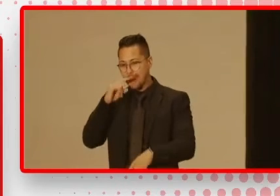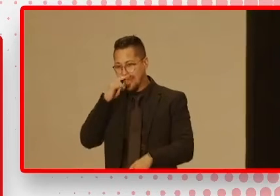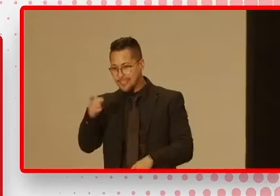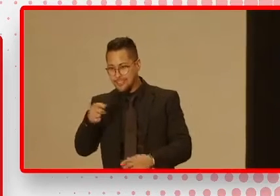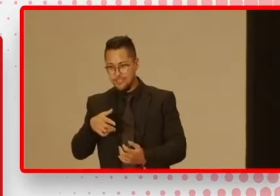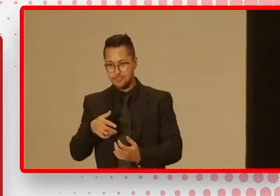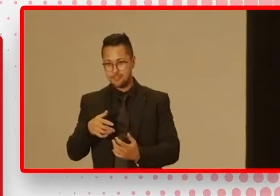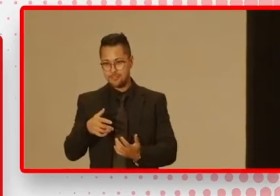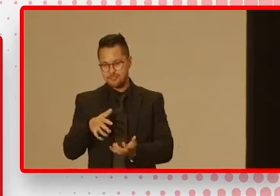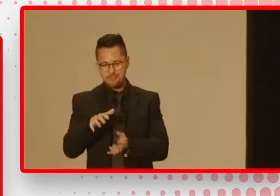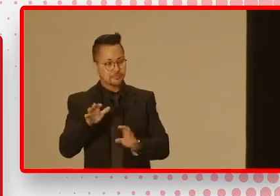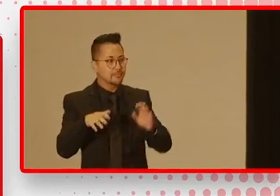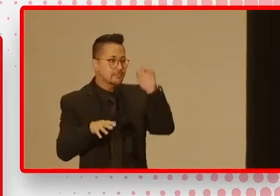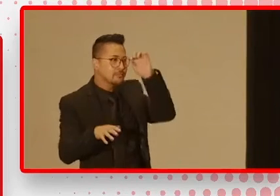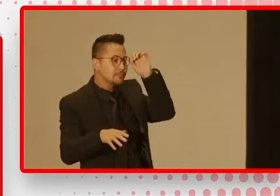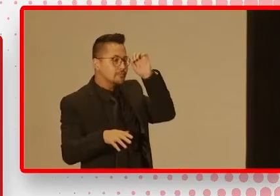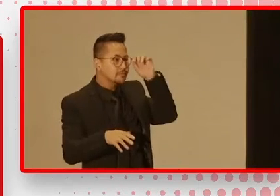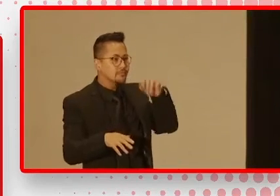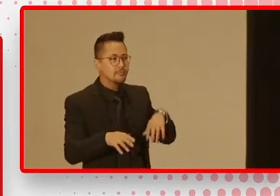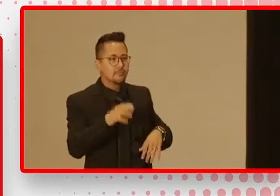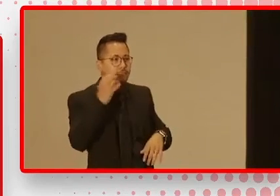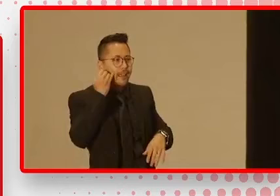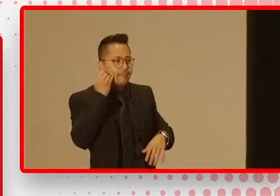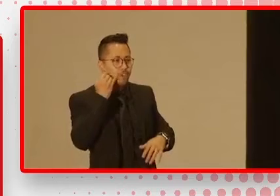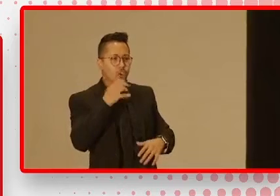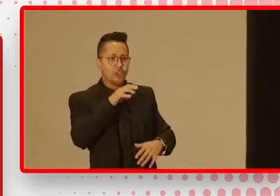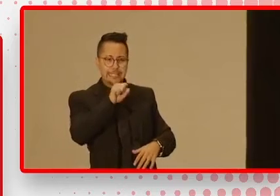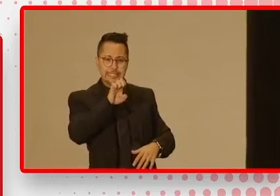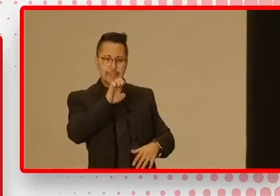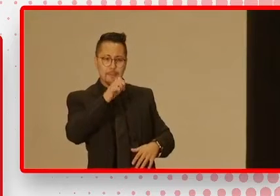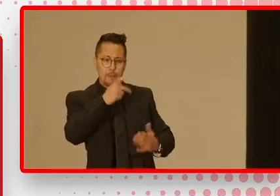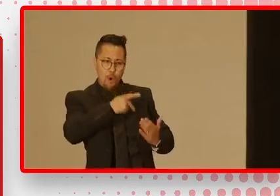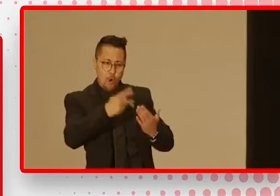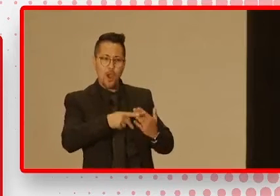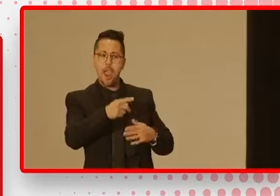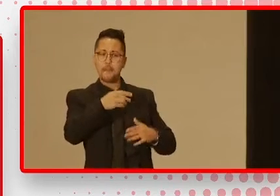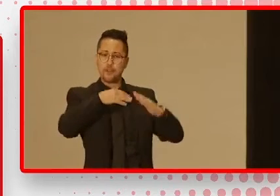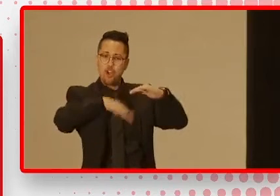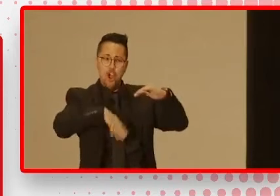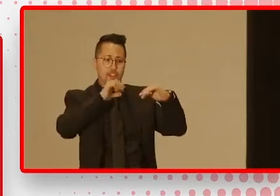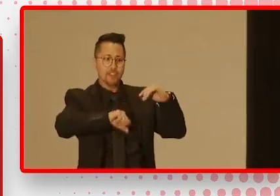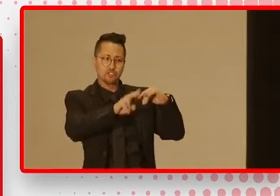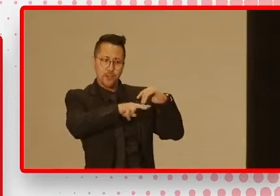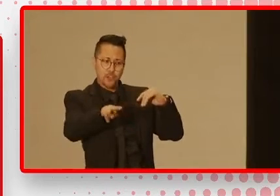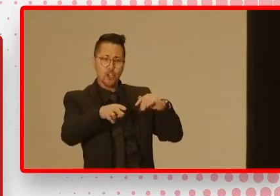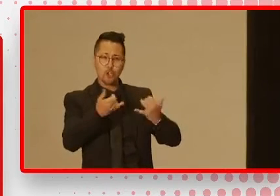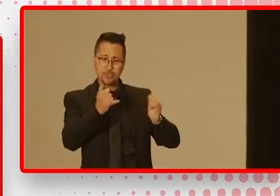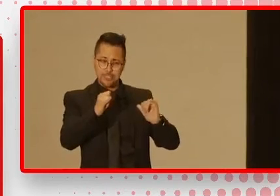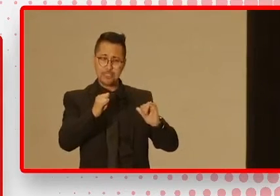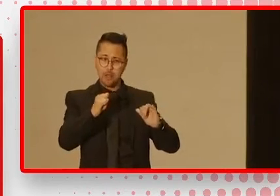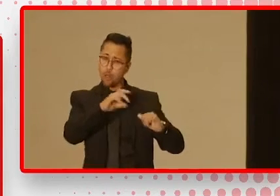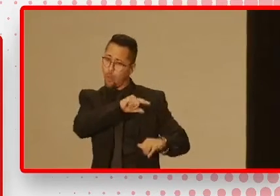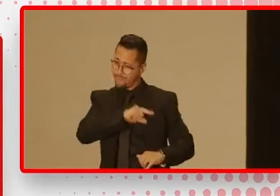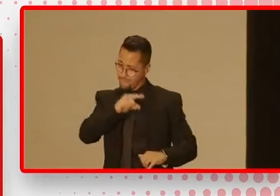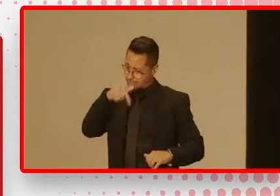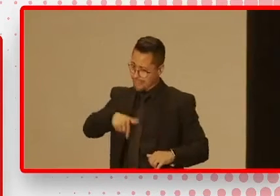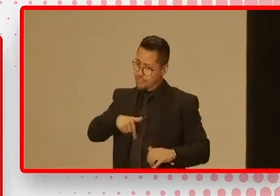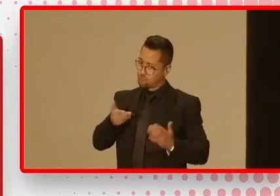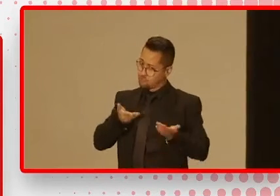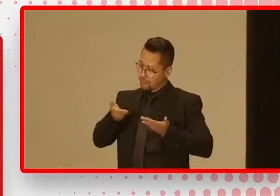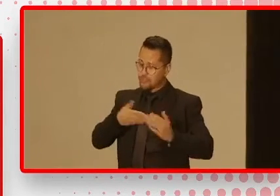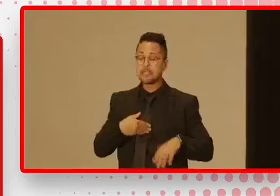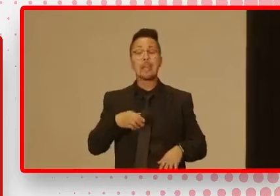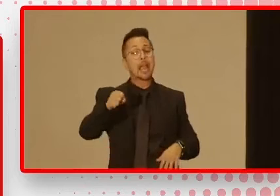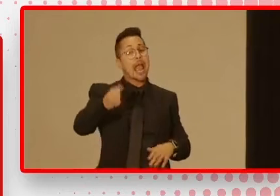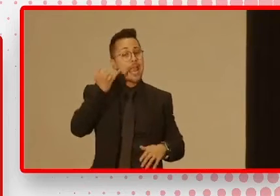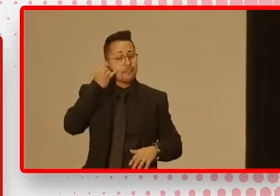and you're under 22, are you still entitled to services as a school-age student? As long as they meet the